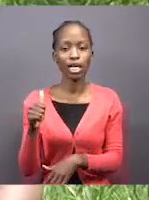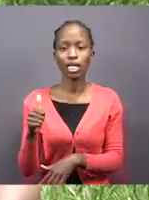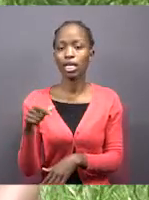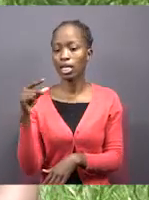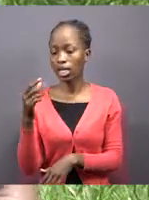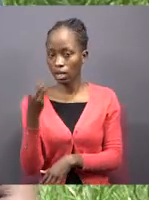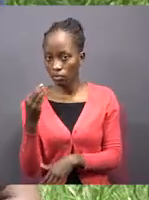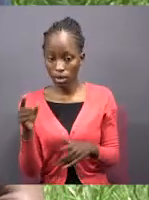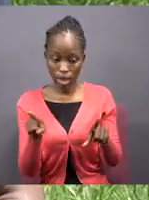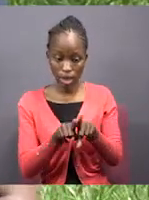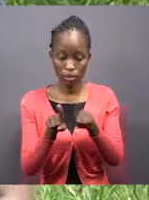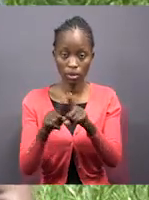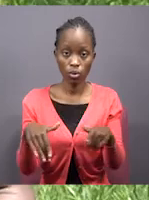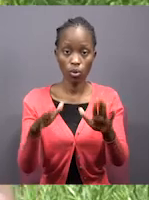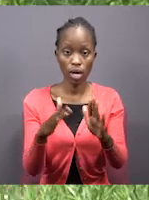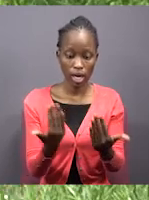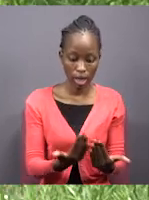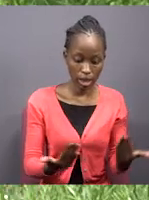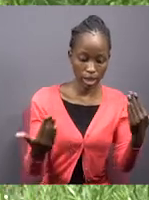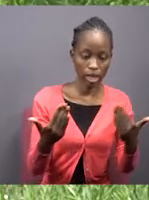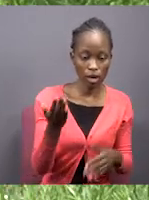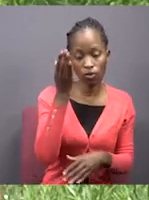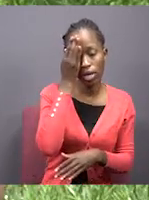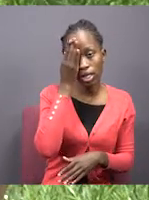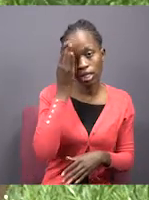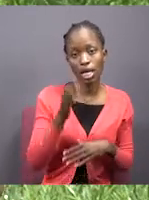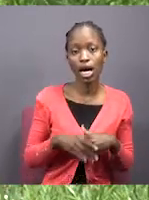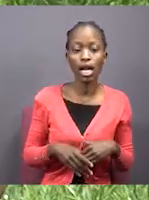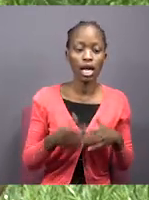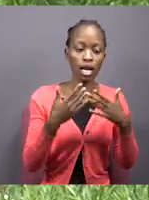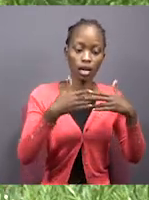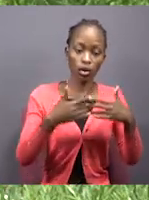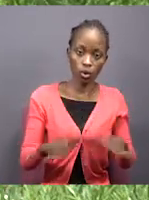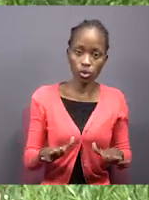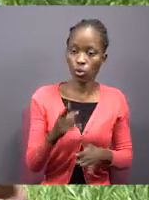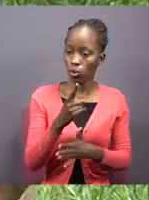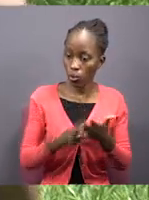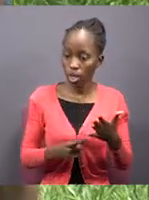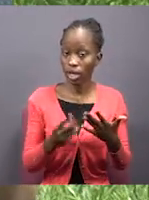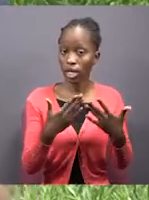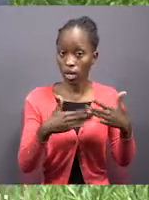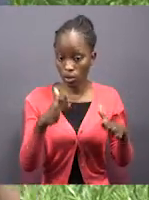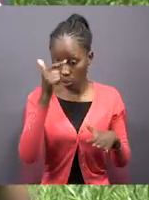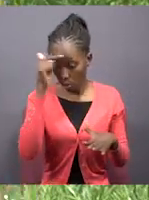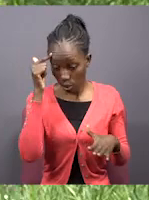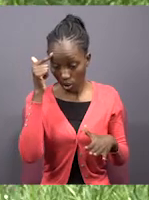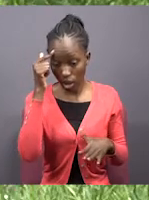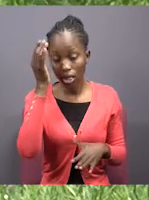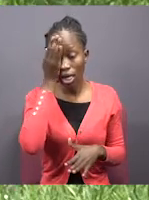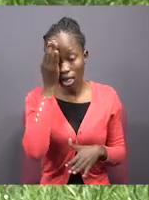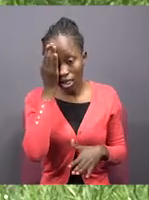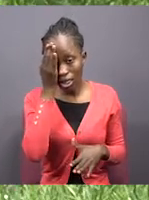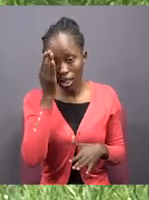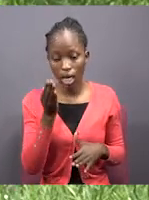way the children of Israel had lost what they had lost because they had been taken